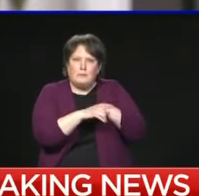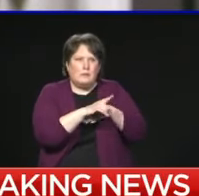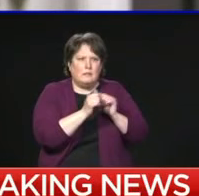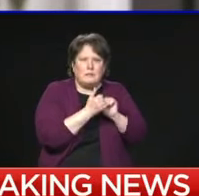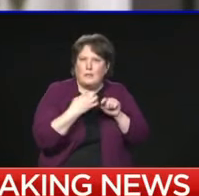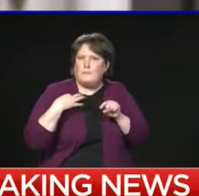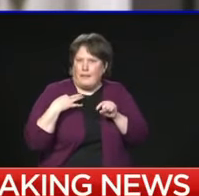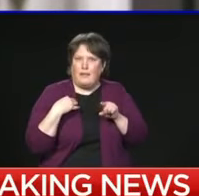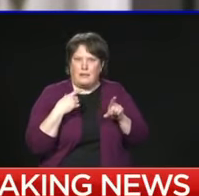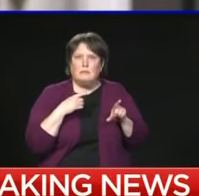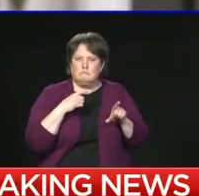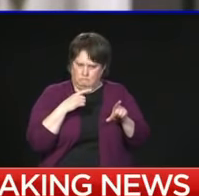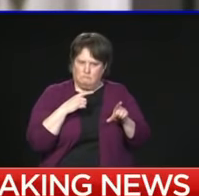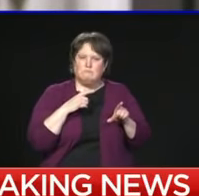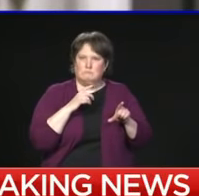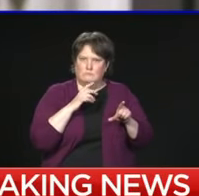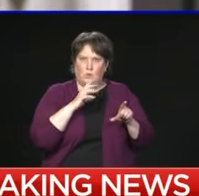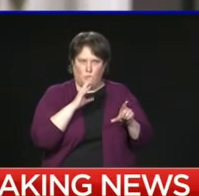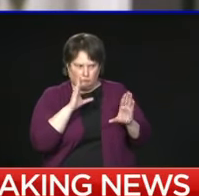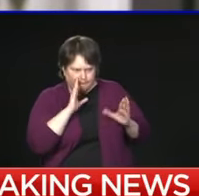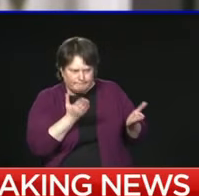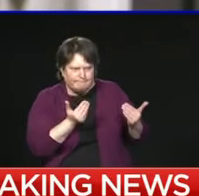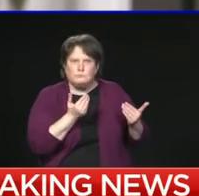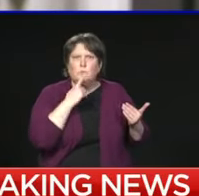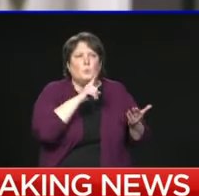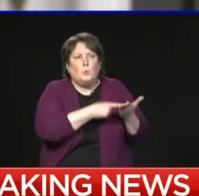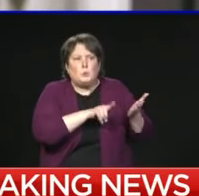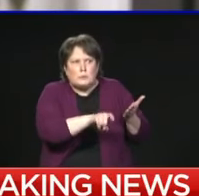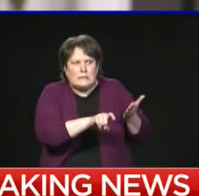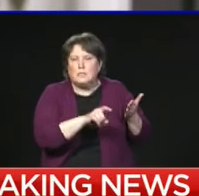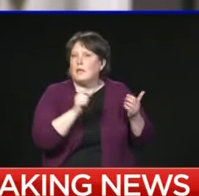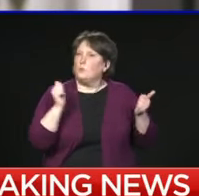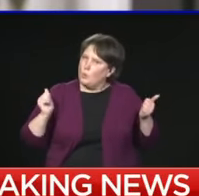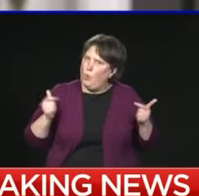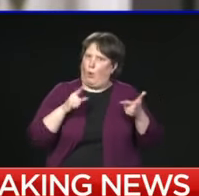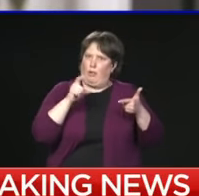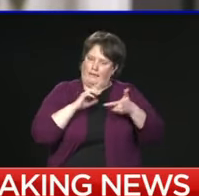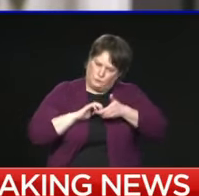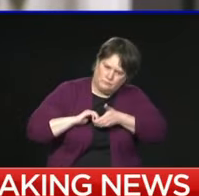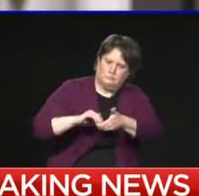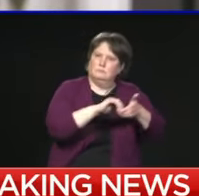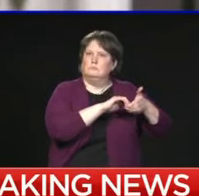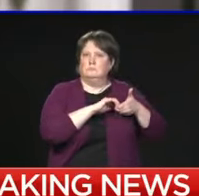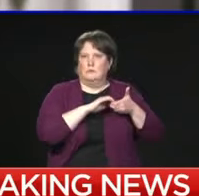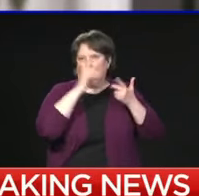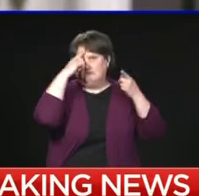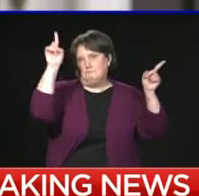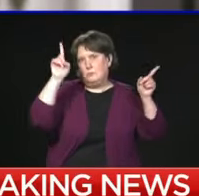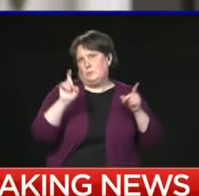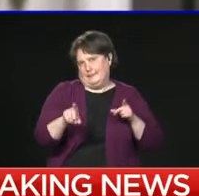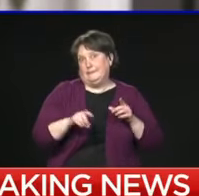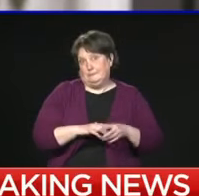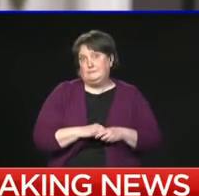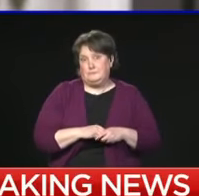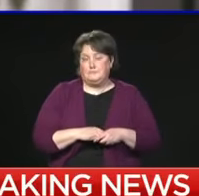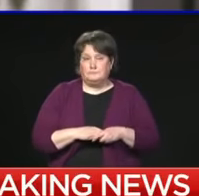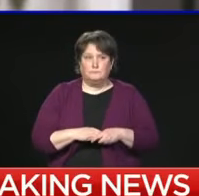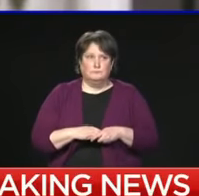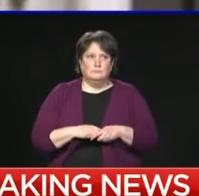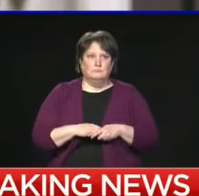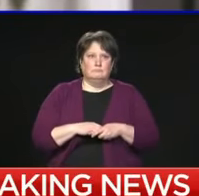measures. We are listening, we are doing everything we can to be there, but we will all have to work together to get through